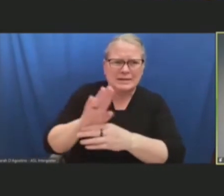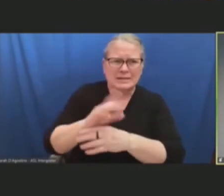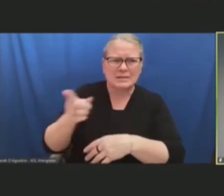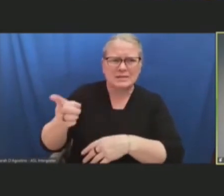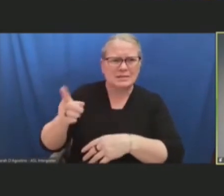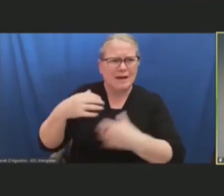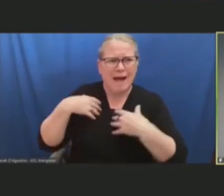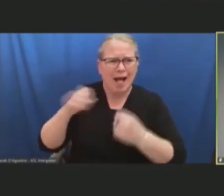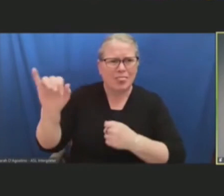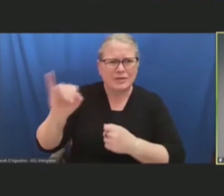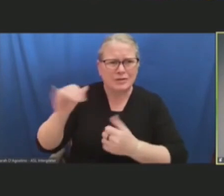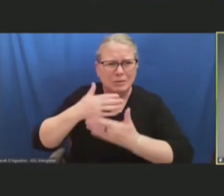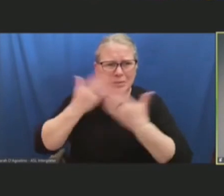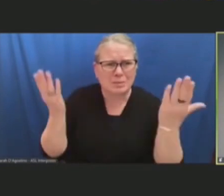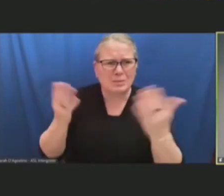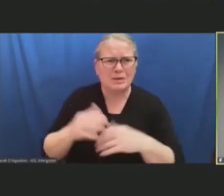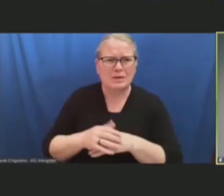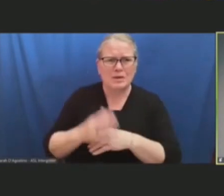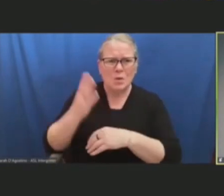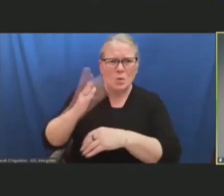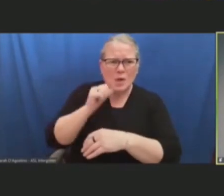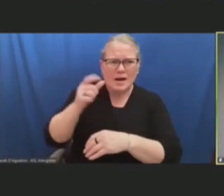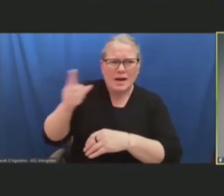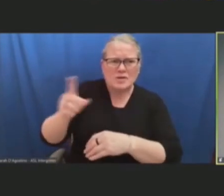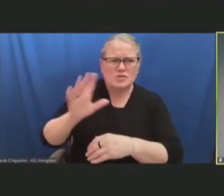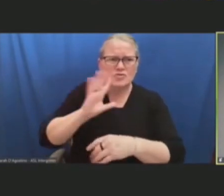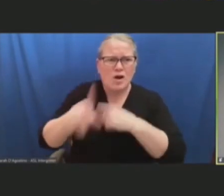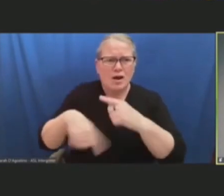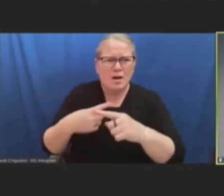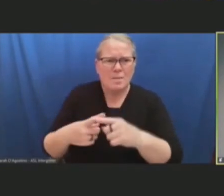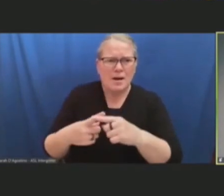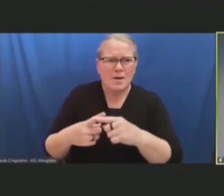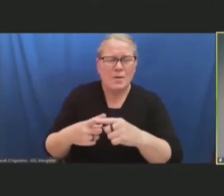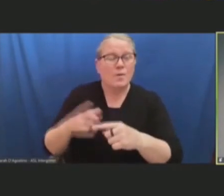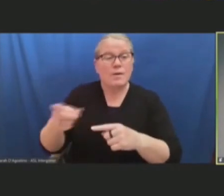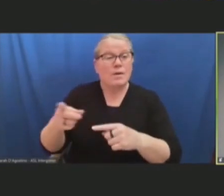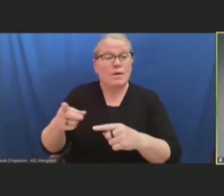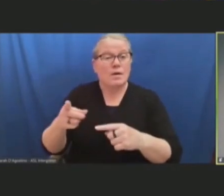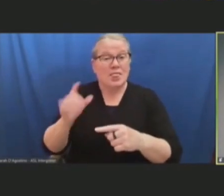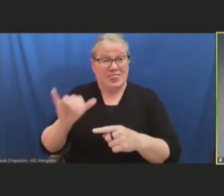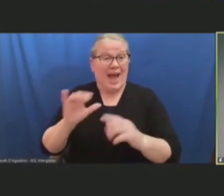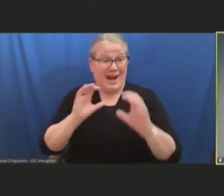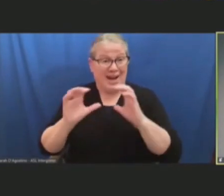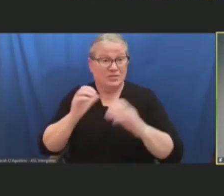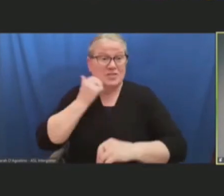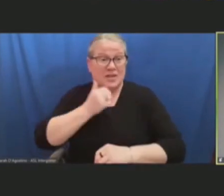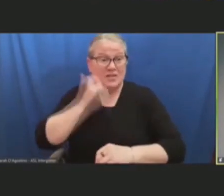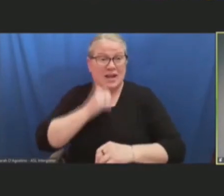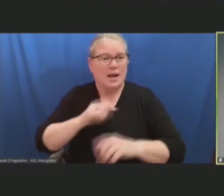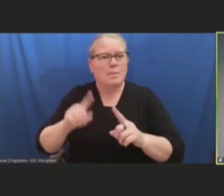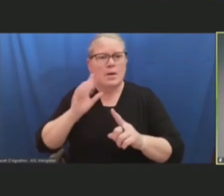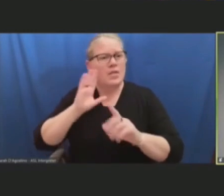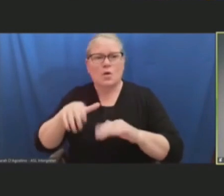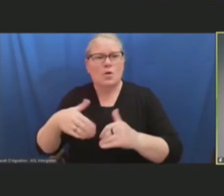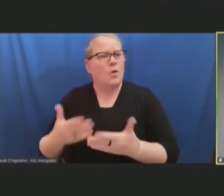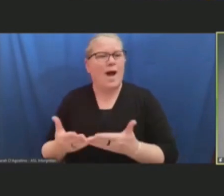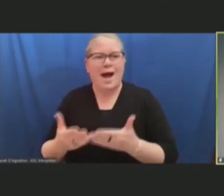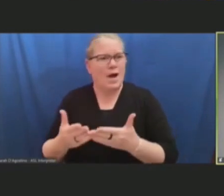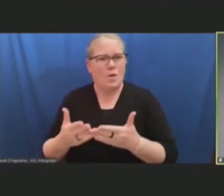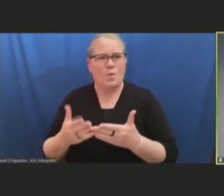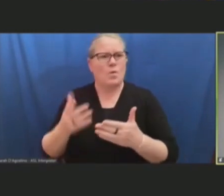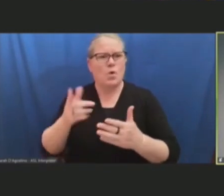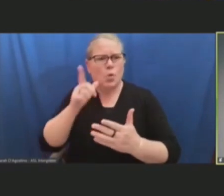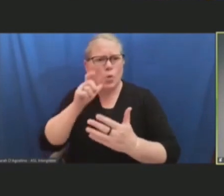Why are you not talking about this? It's not a conversation they don't want to have. They have every day. It's that they don't know how to have it, who to have it